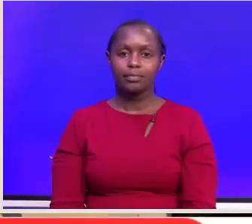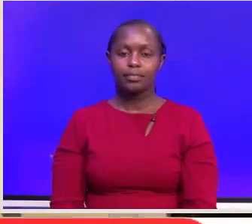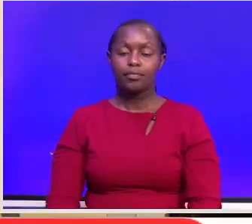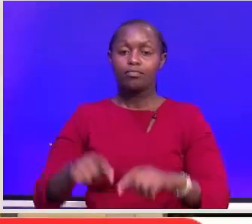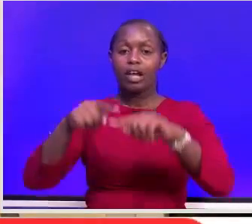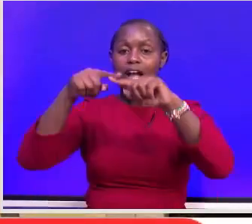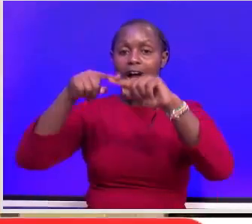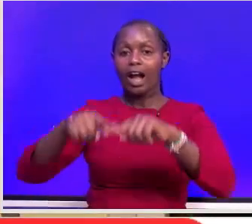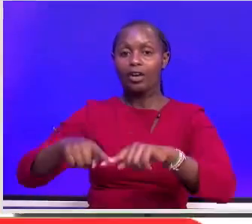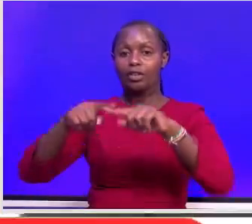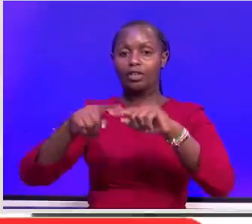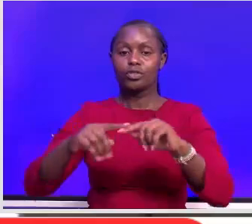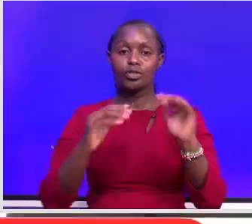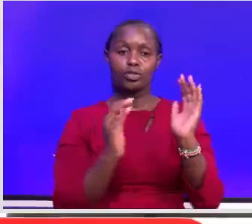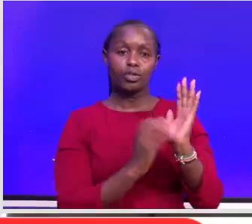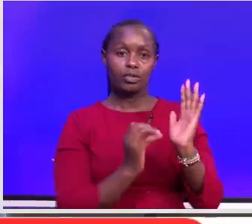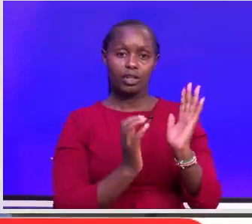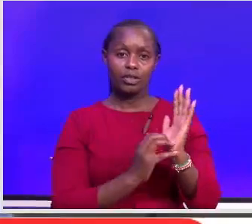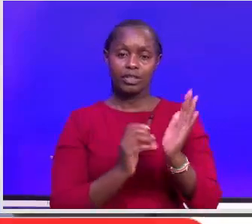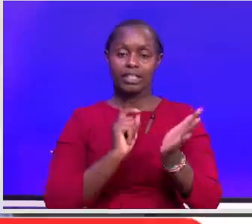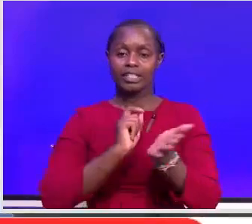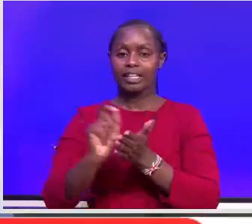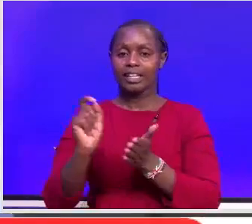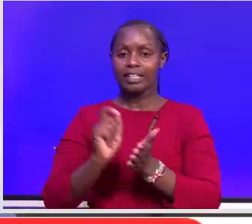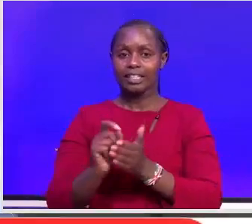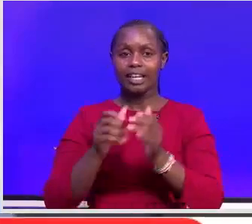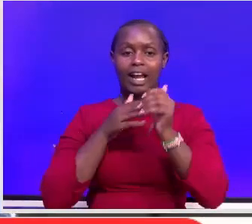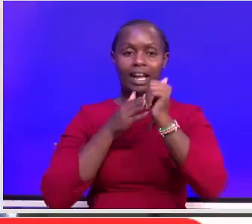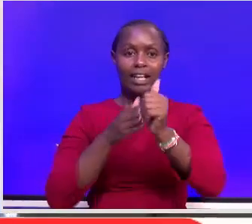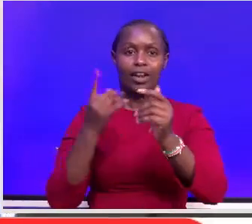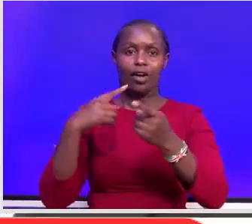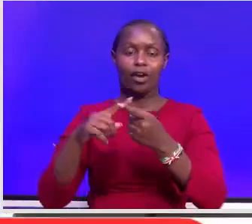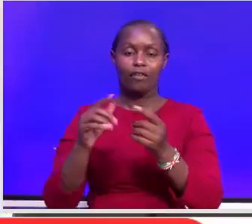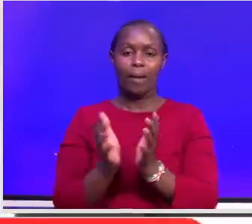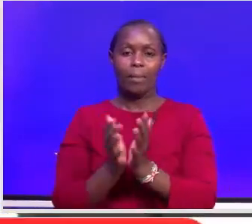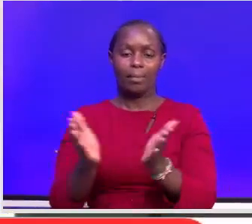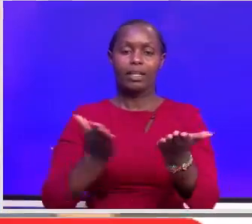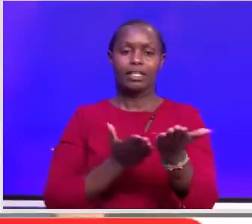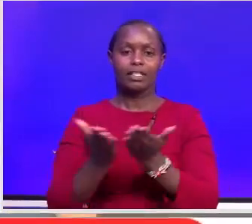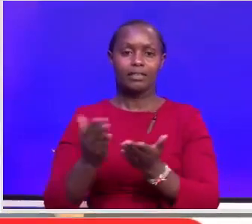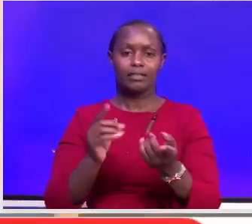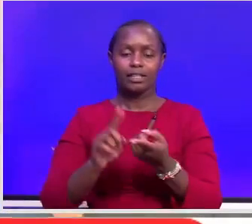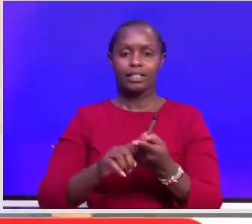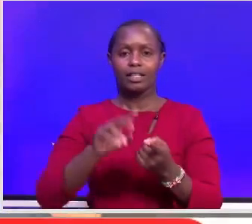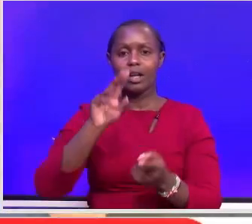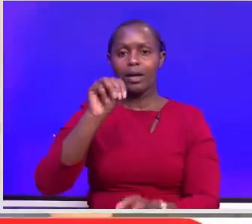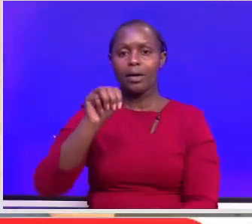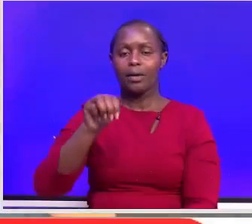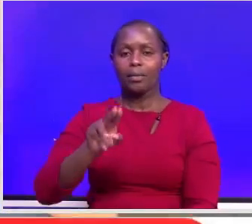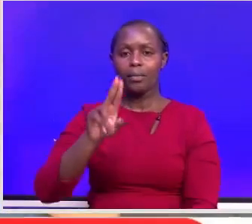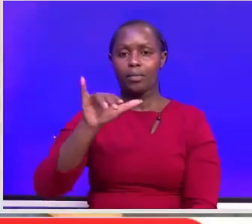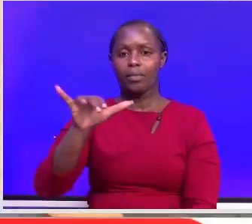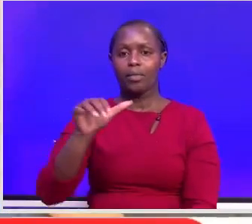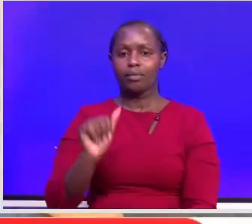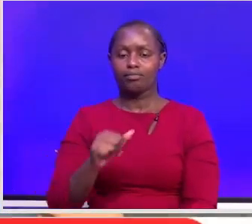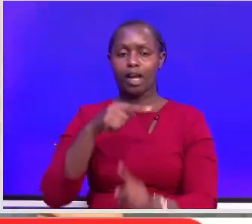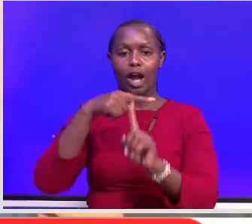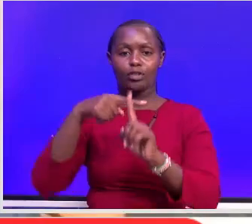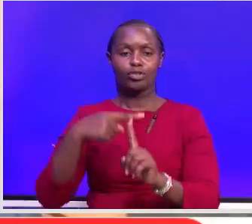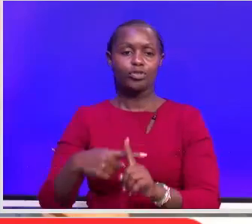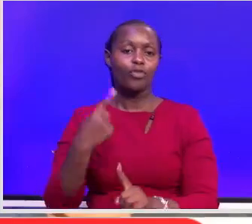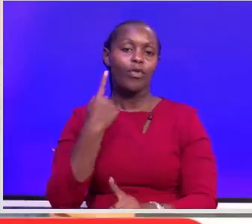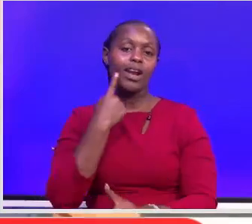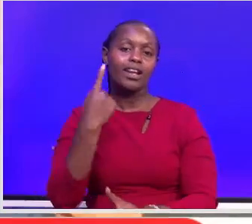According to the Machakos County Secretary and Head of Public Service Board, Dr. Muya Ndambuki, a total of 121 employees